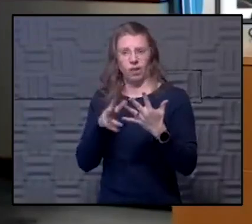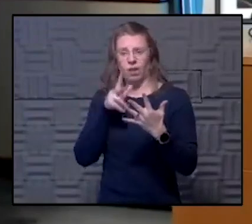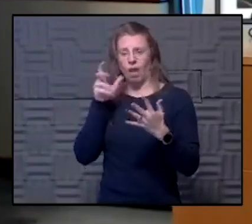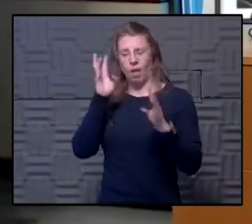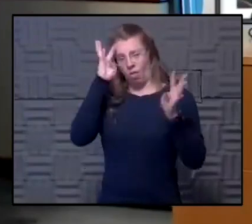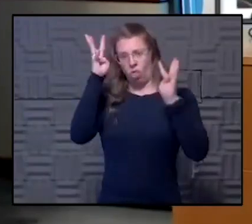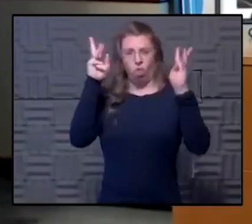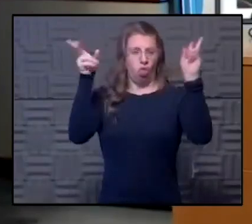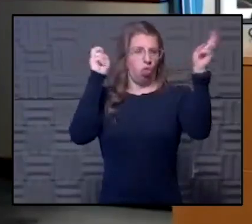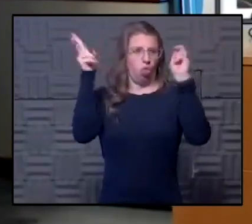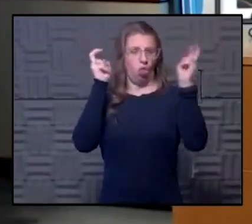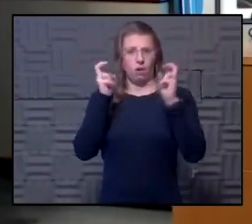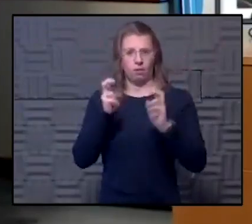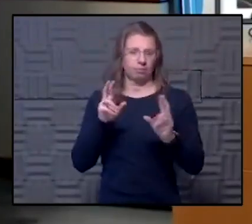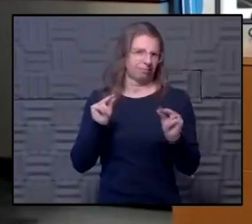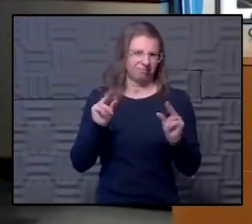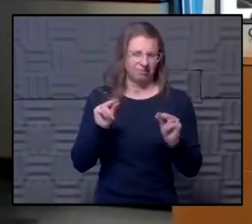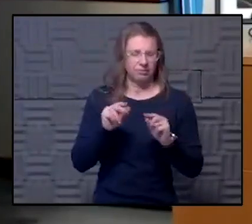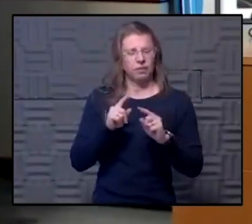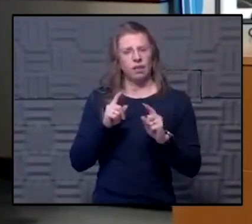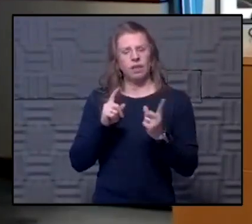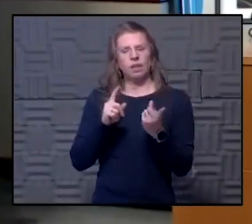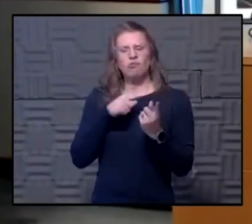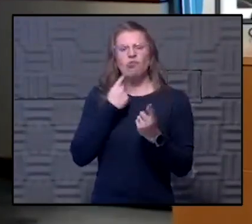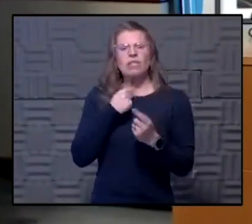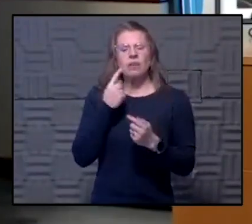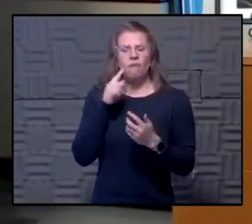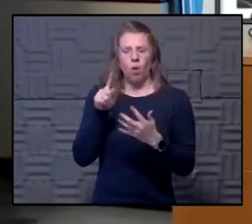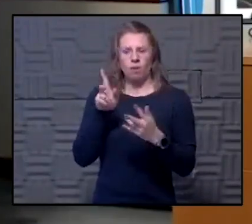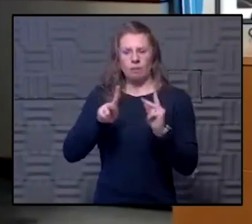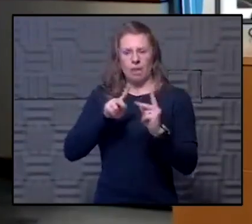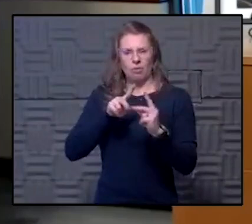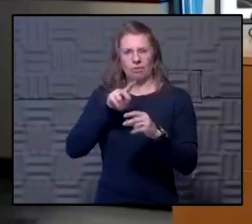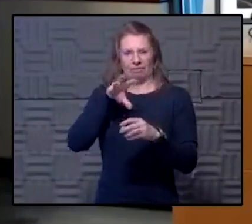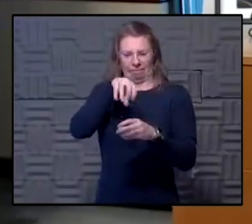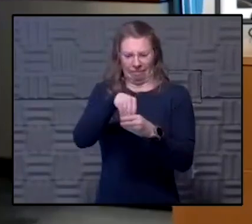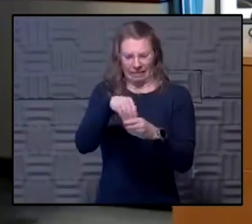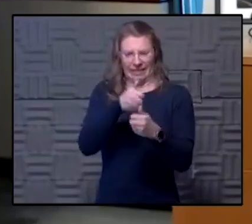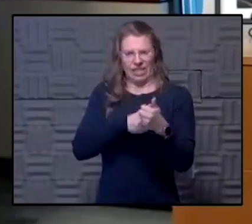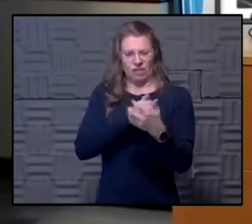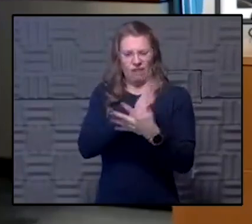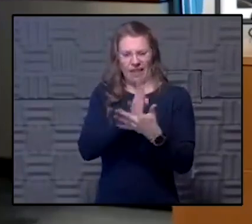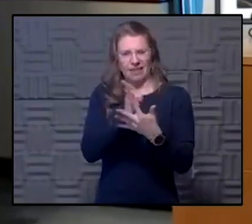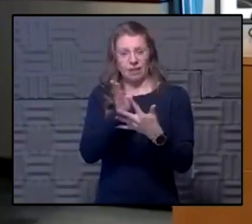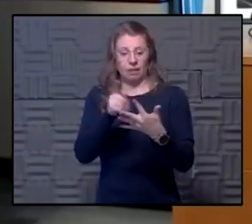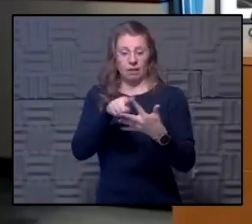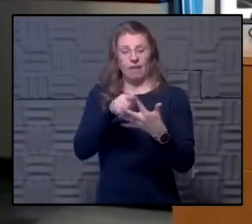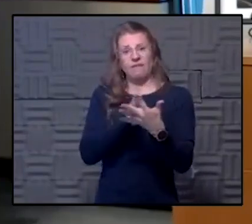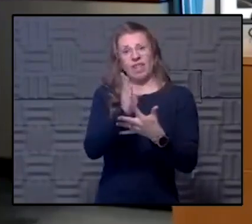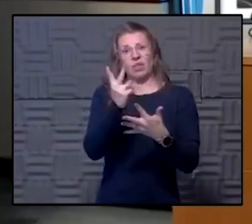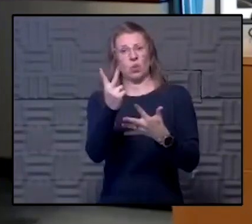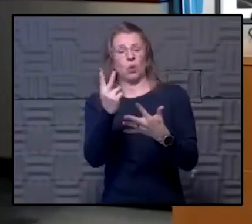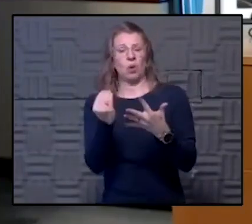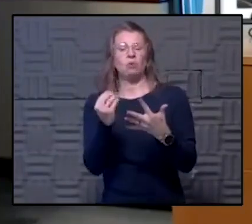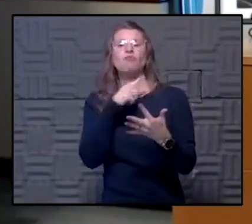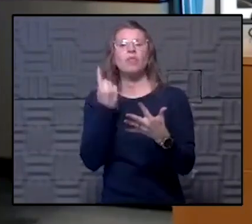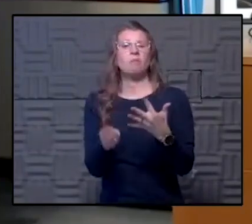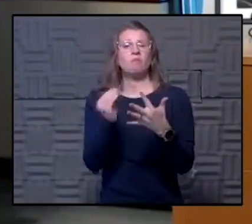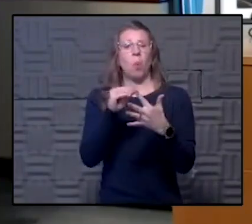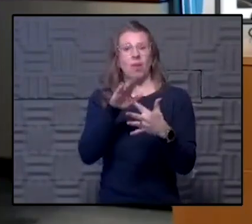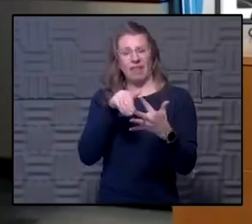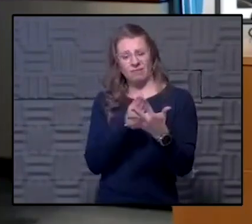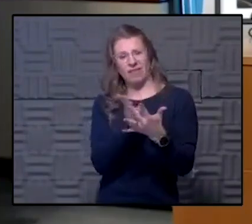air. They are based on how risky it is for those people in each phase. Phase 2 is more higher risk than phase 3, et